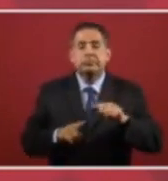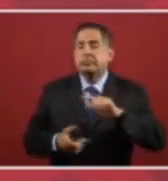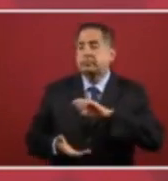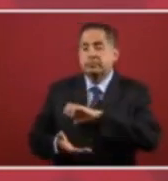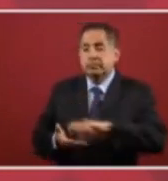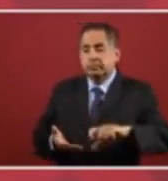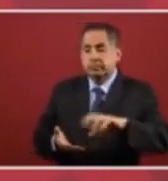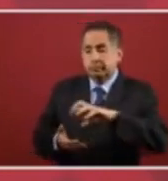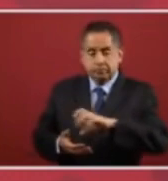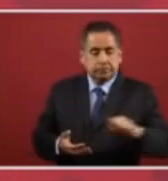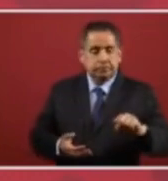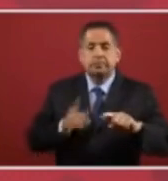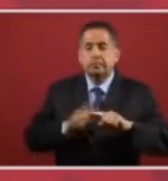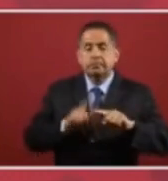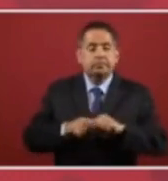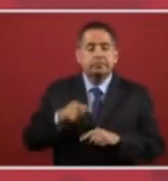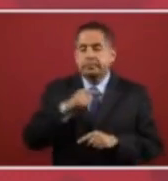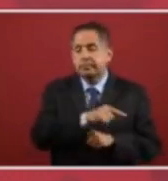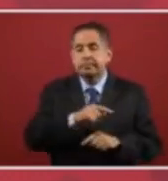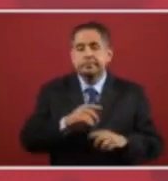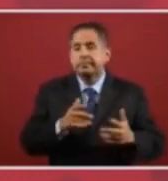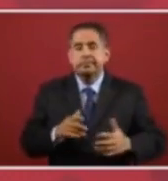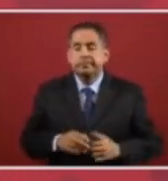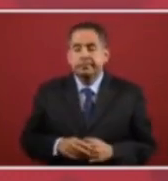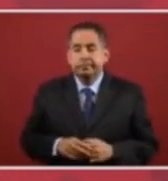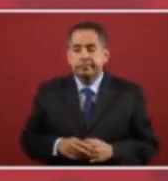and this guy bought it, or he received it,